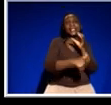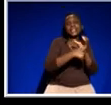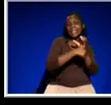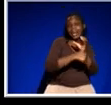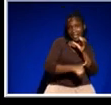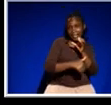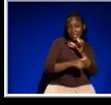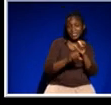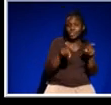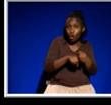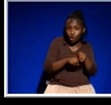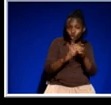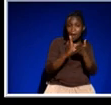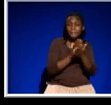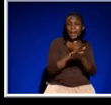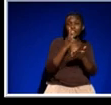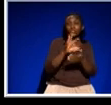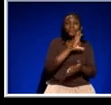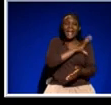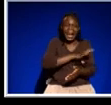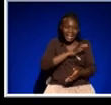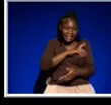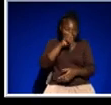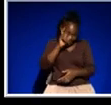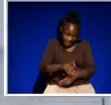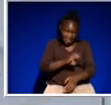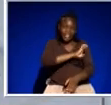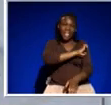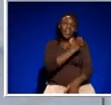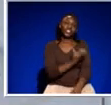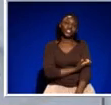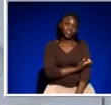a characteristic, requires energy.